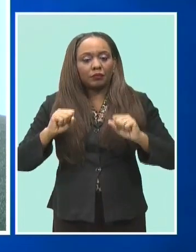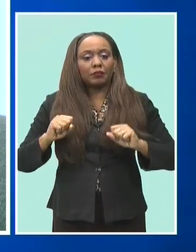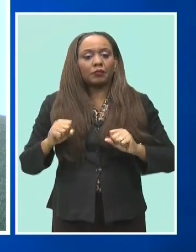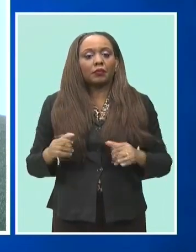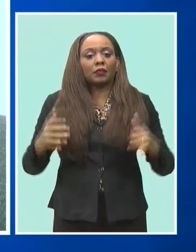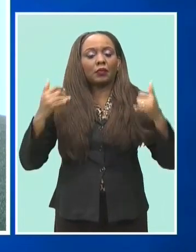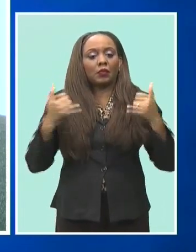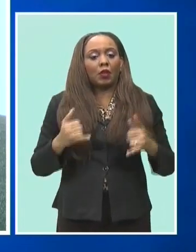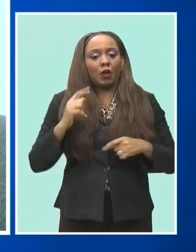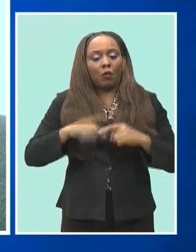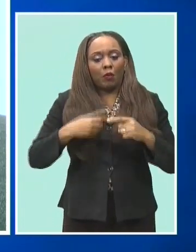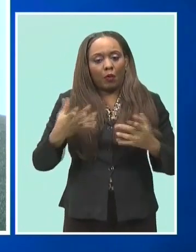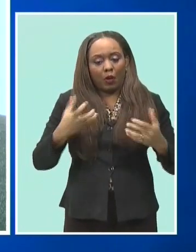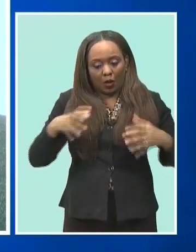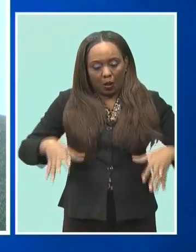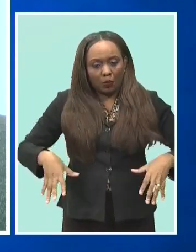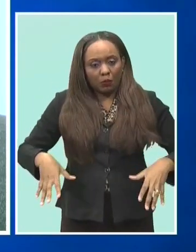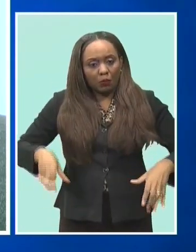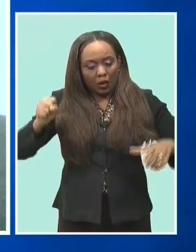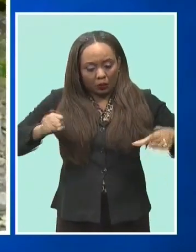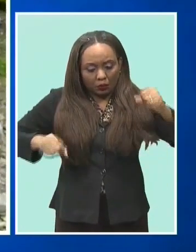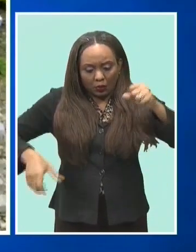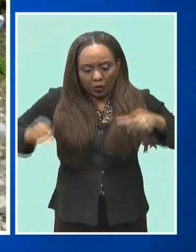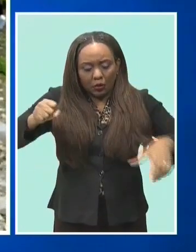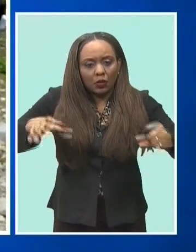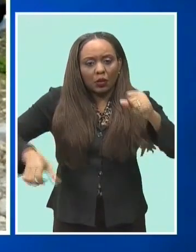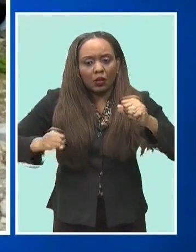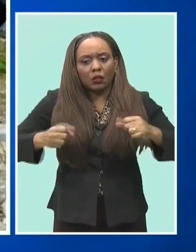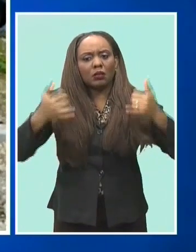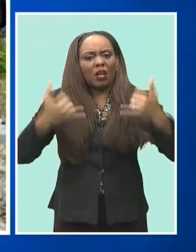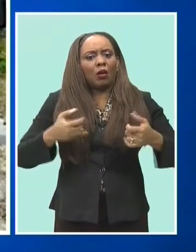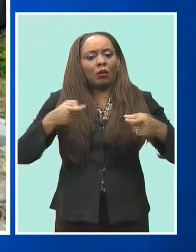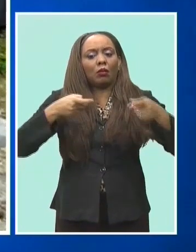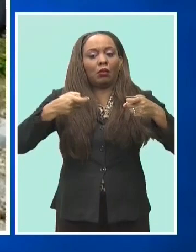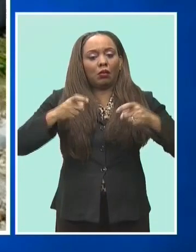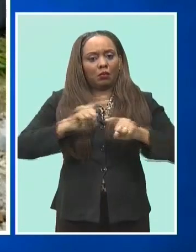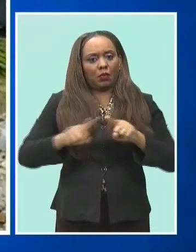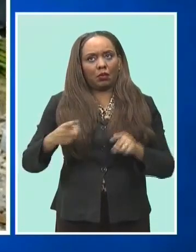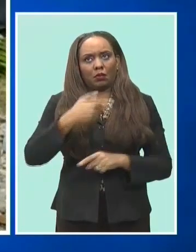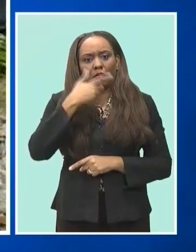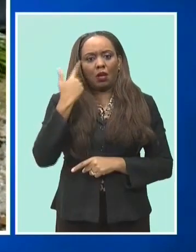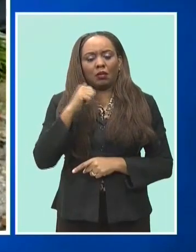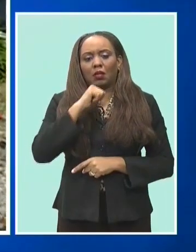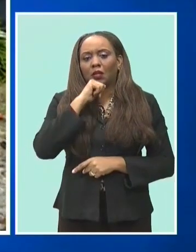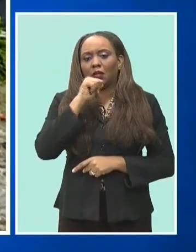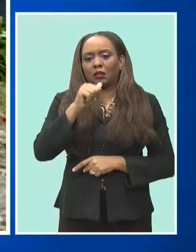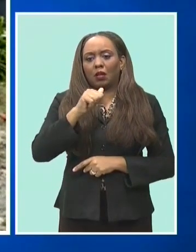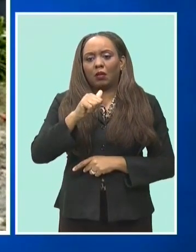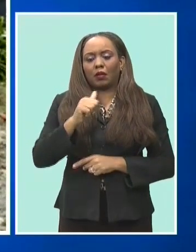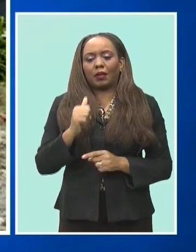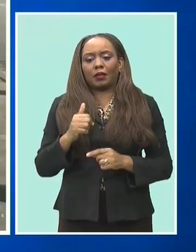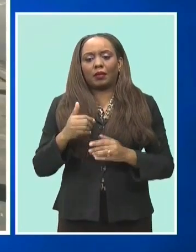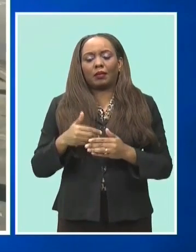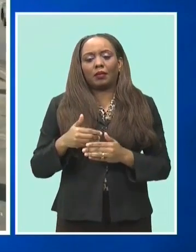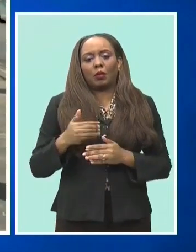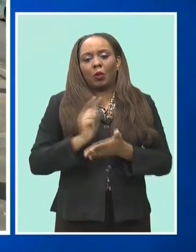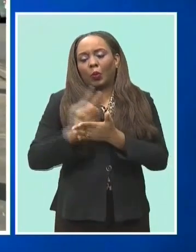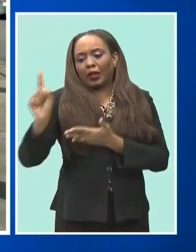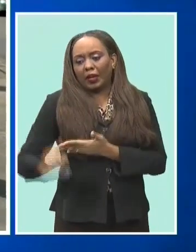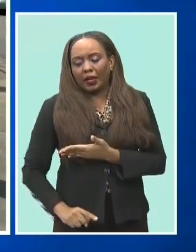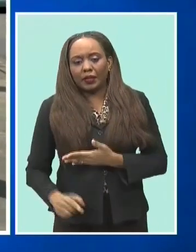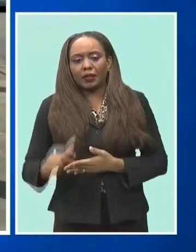of the garbage collection, for the most part, we have it under control, but because we are not working overtime, we're not really working on